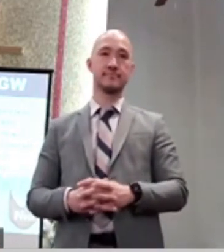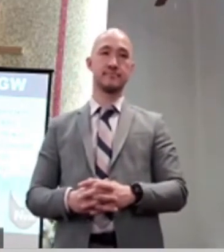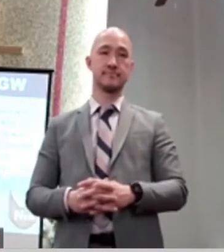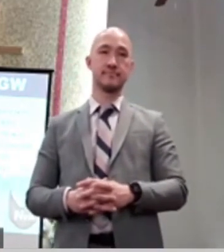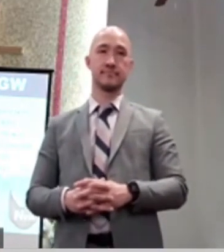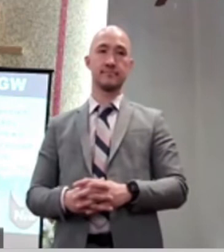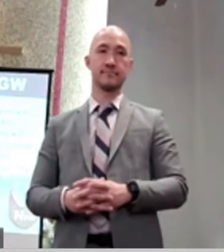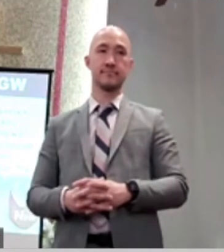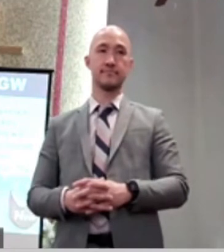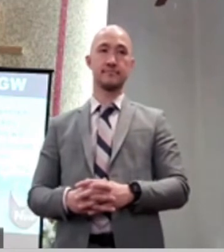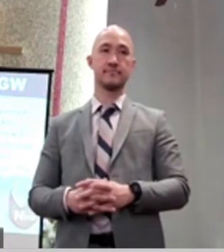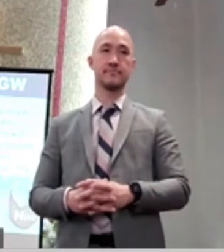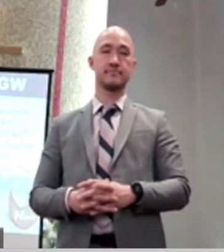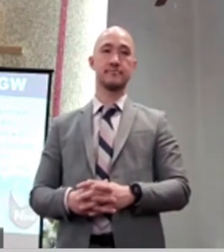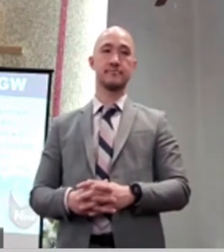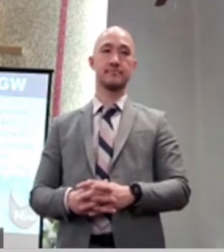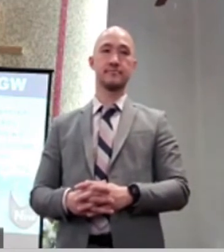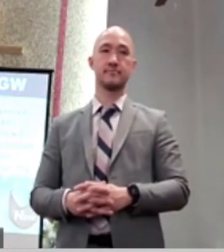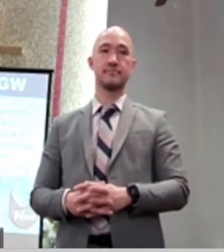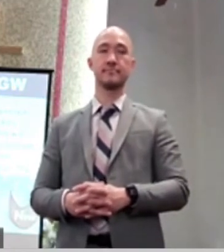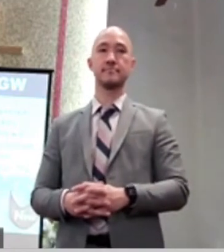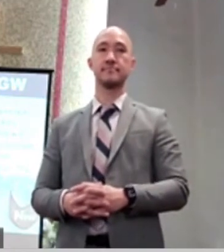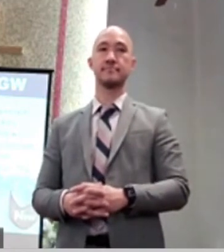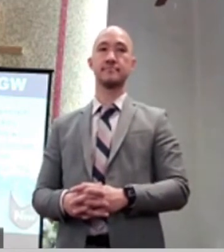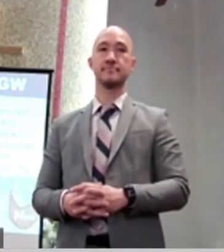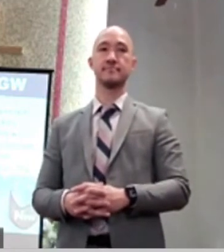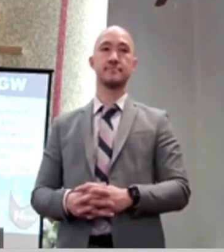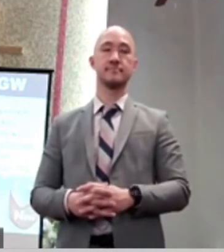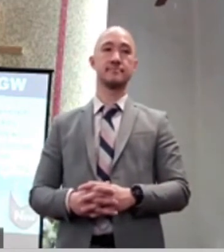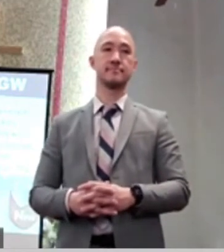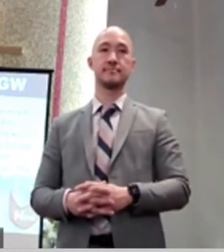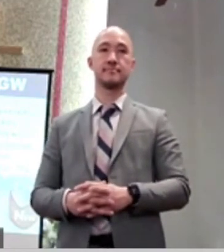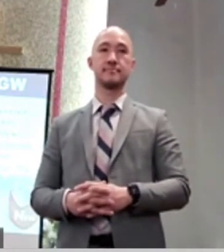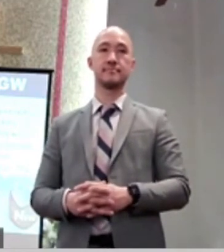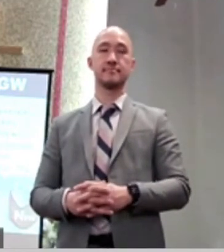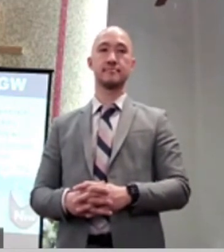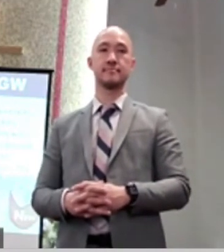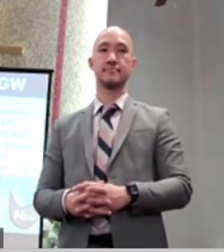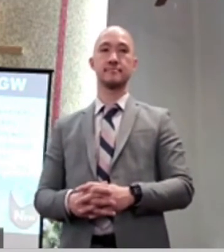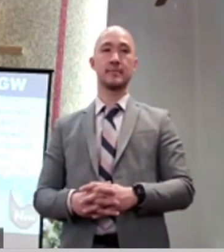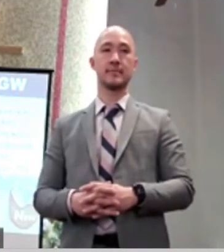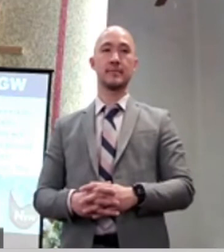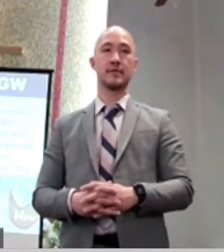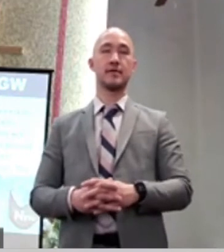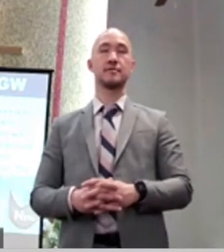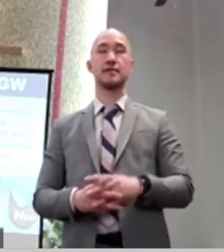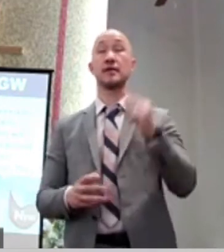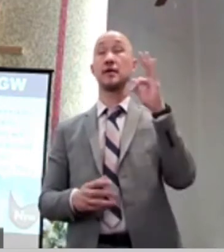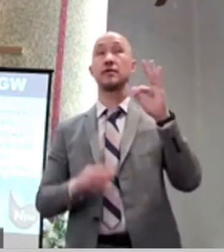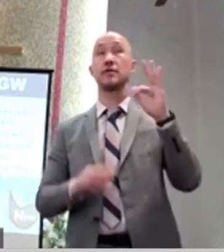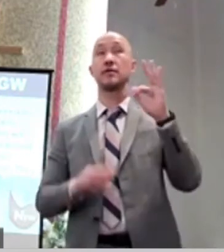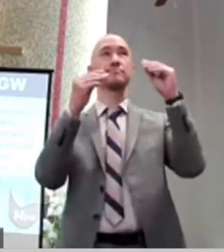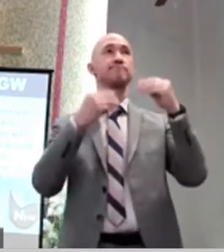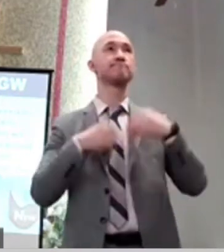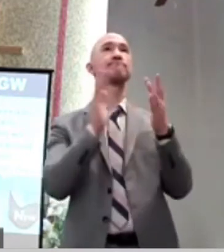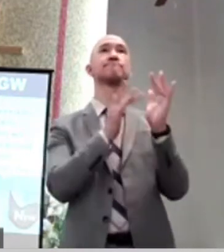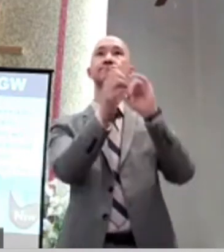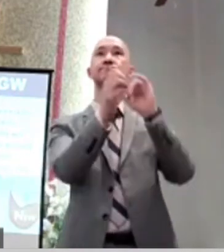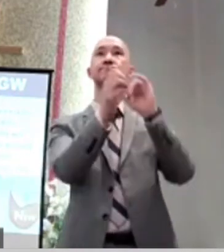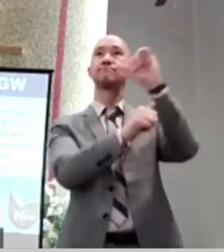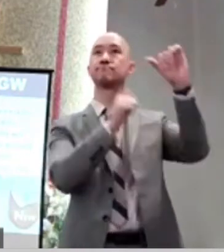Then when we've bought into Jesus' way, we will be able to be social as Jesus